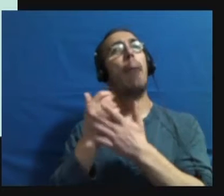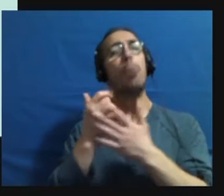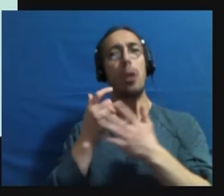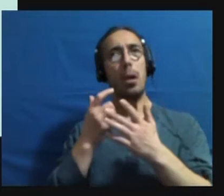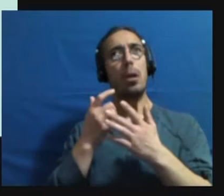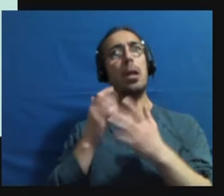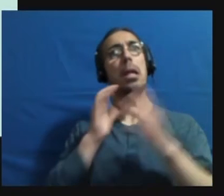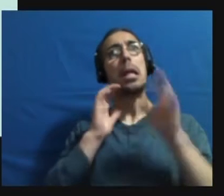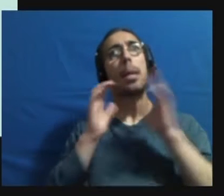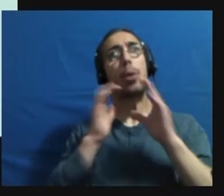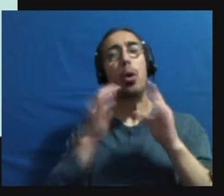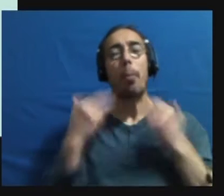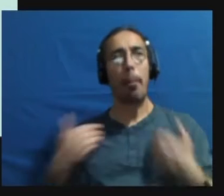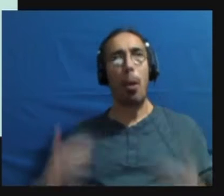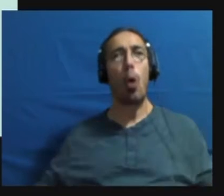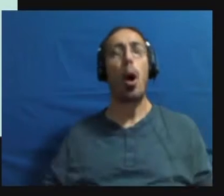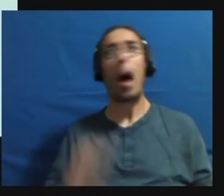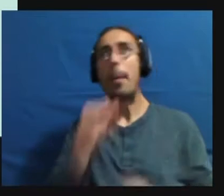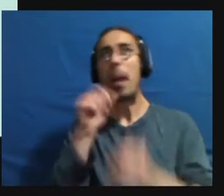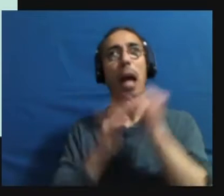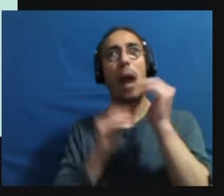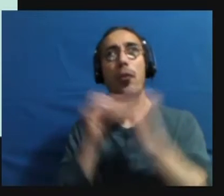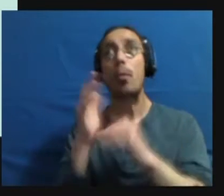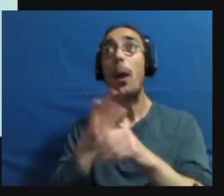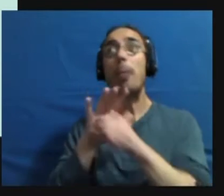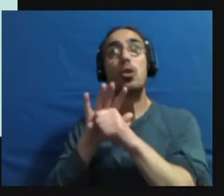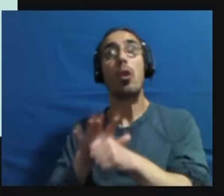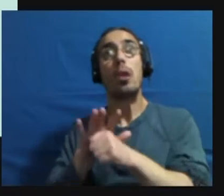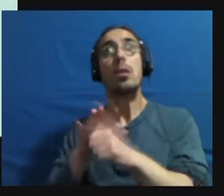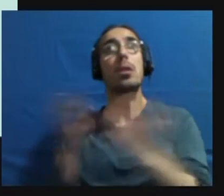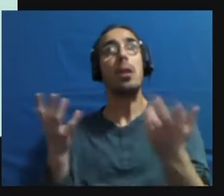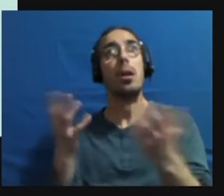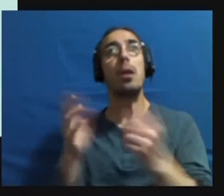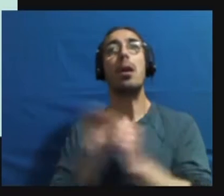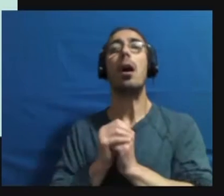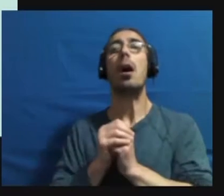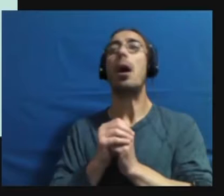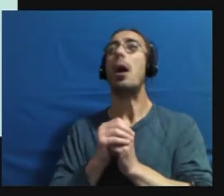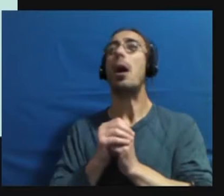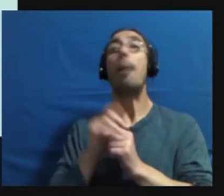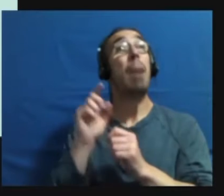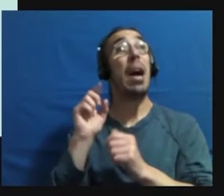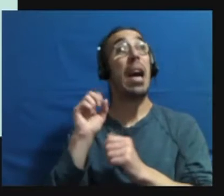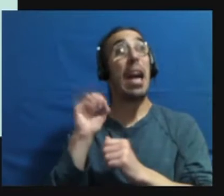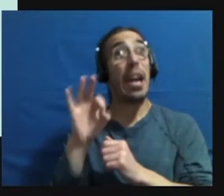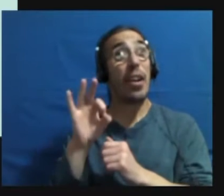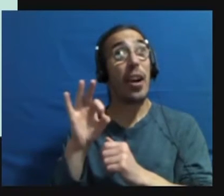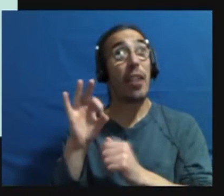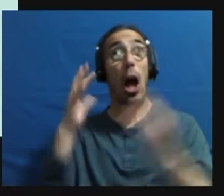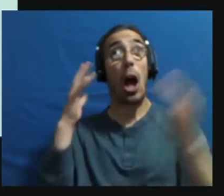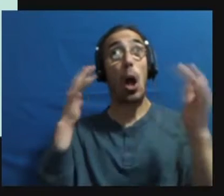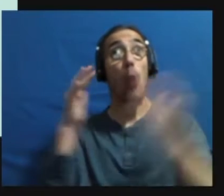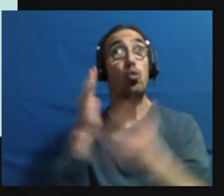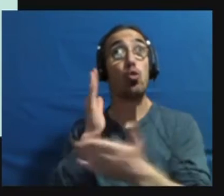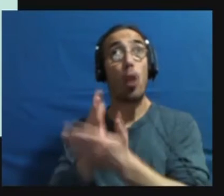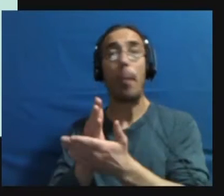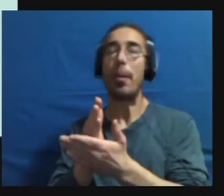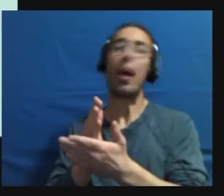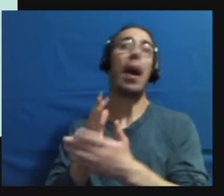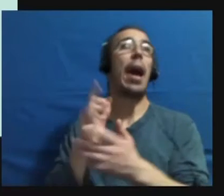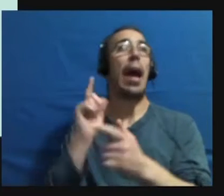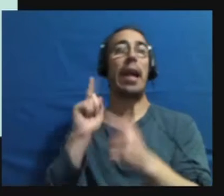I am uncomfortable. I am in stress. But unless the loud noise stops, I can't fully come to a place of